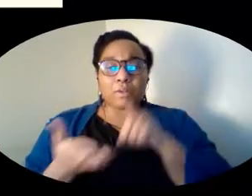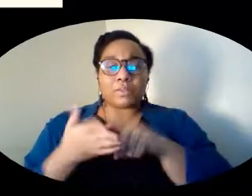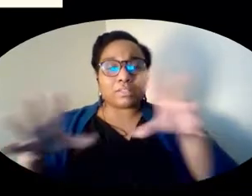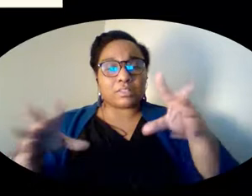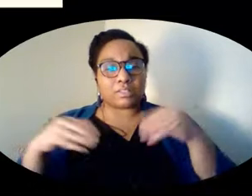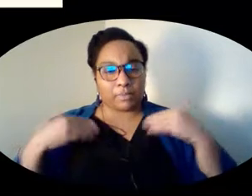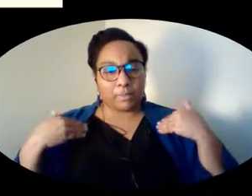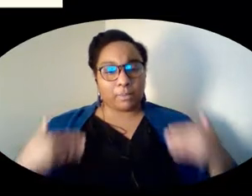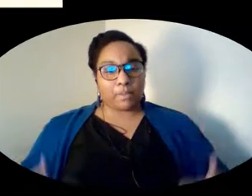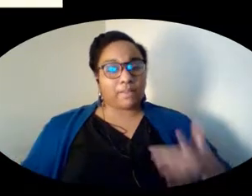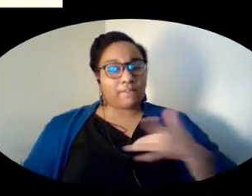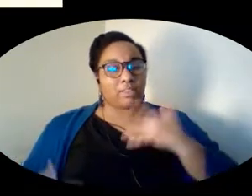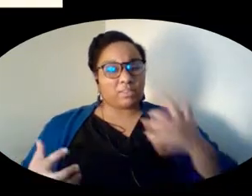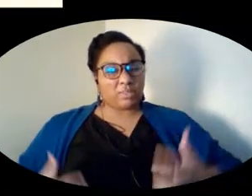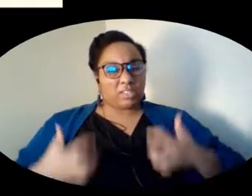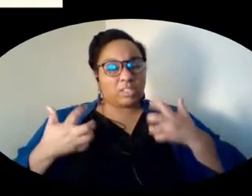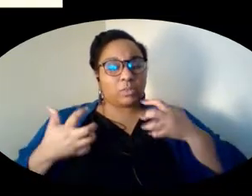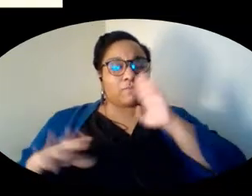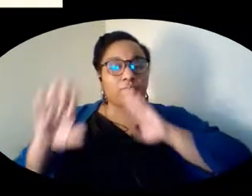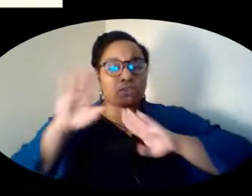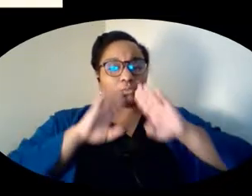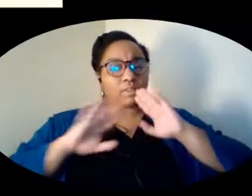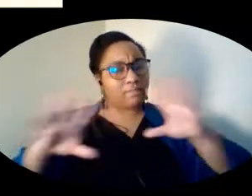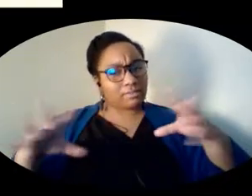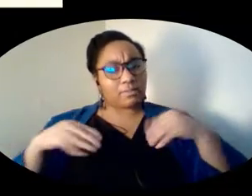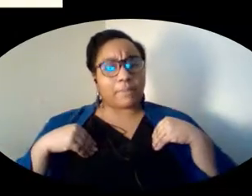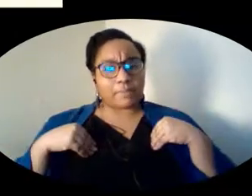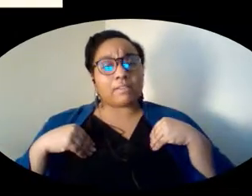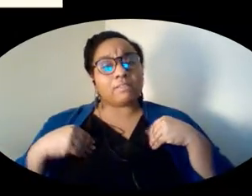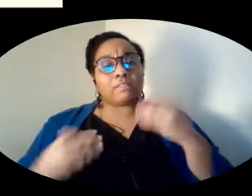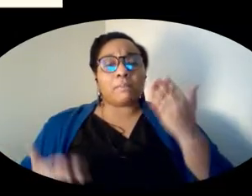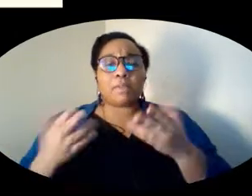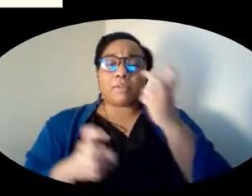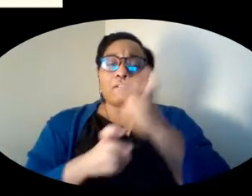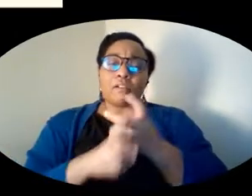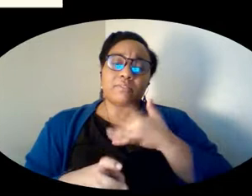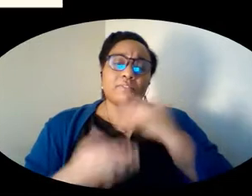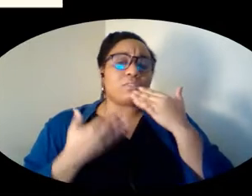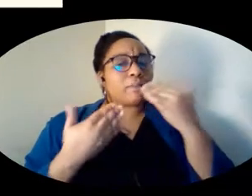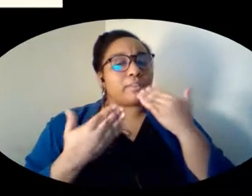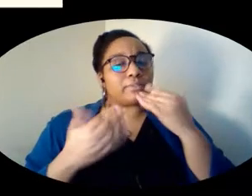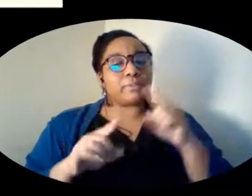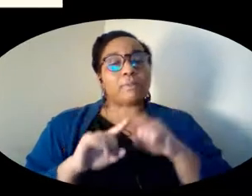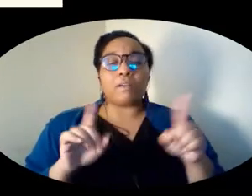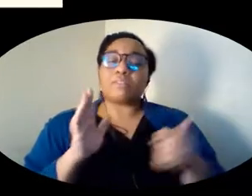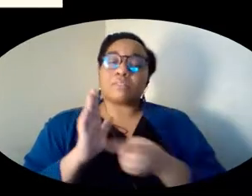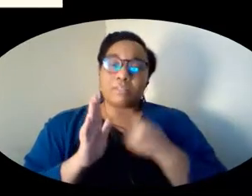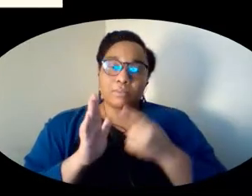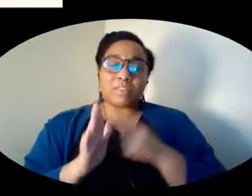accept how your body feels when it's angry or frustrated. It might be hard to feel gratitude,